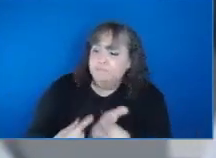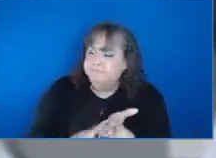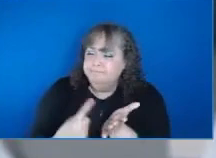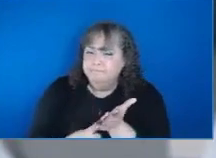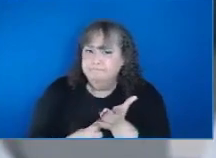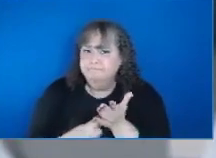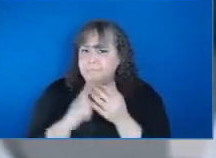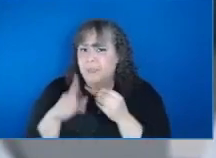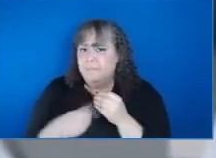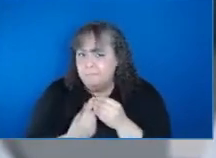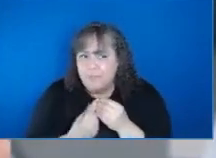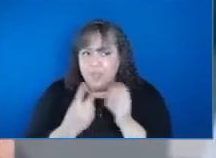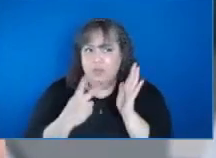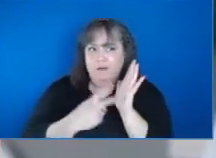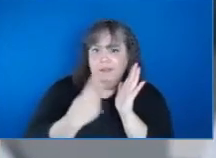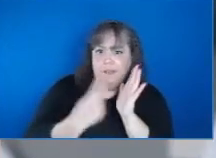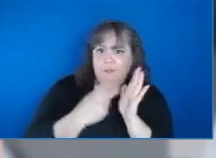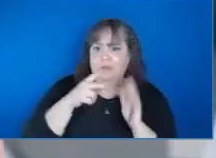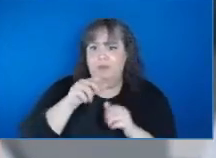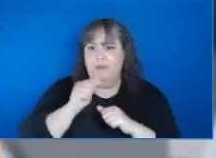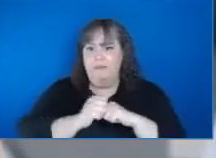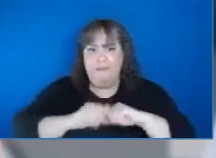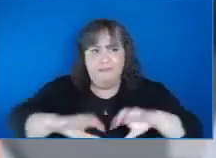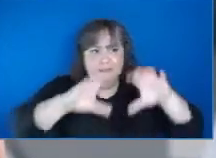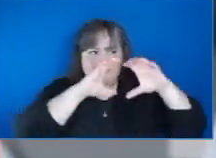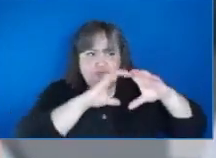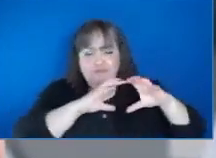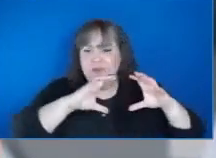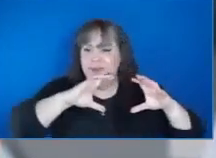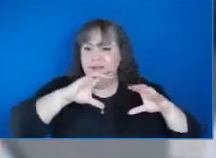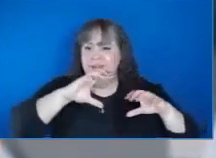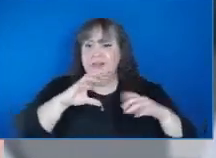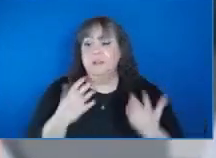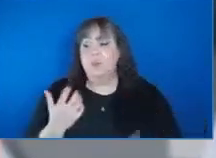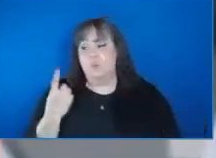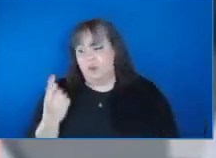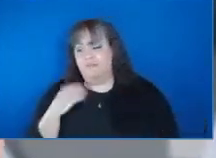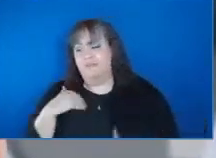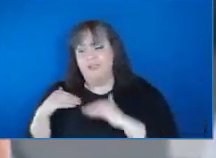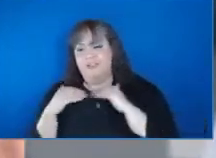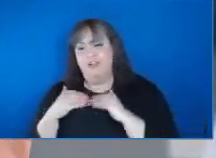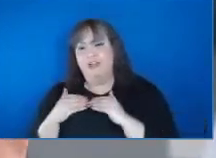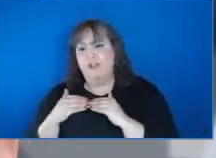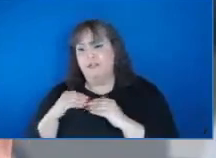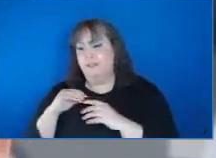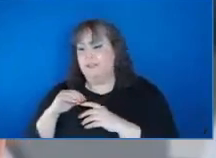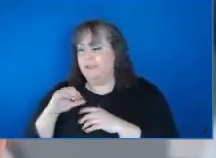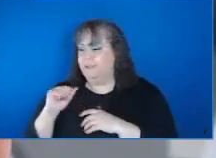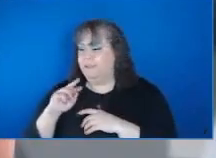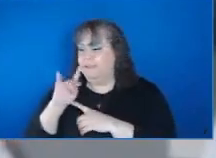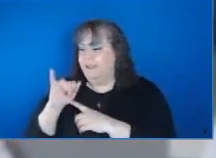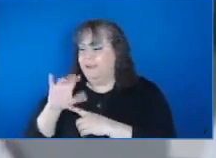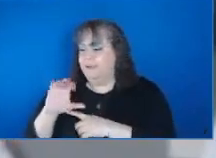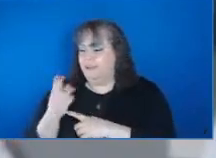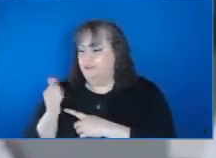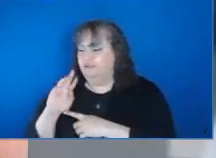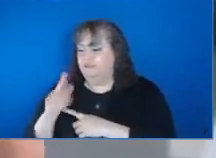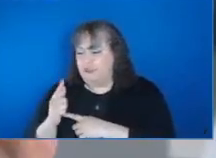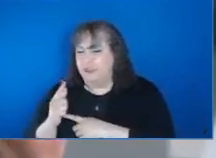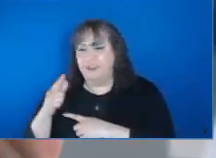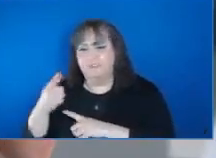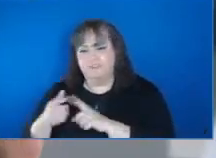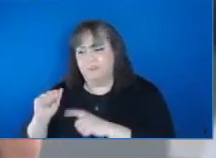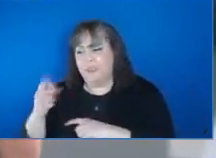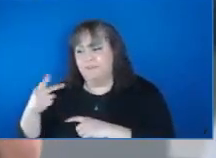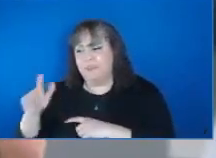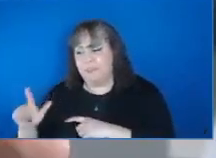double asteroid system. Actually, one of my colleagues, Andy Chang at APL, was one of the ones who originated it. He likes to tell this story where he was exercising in